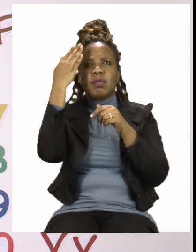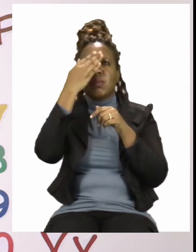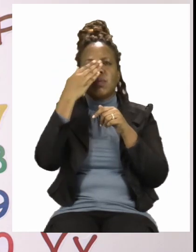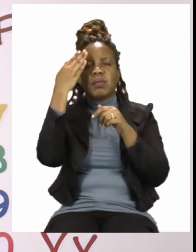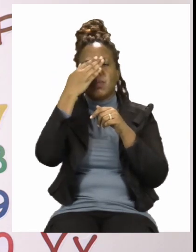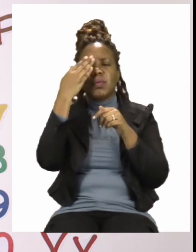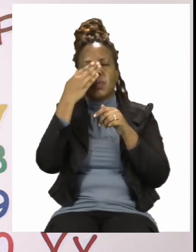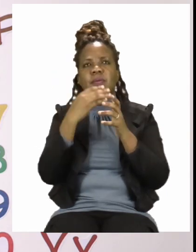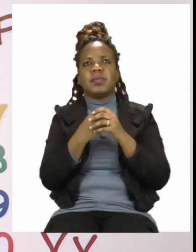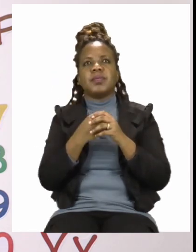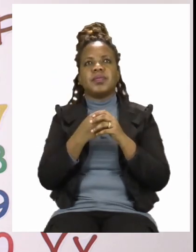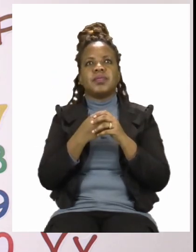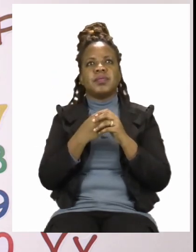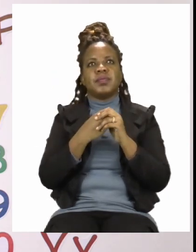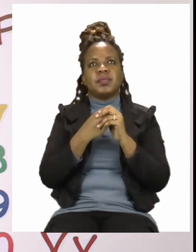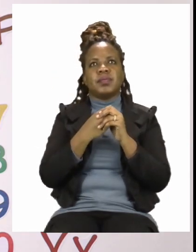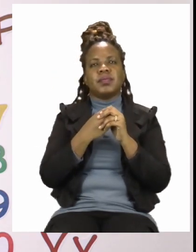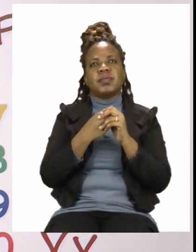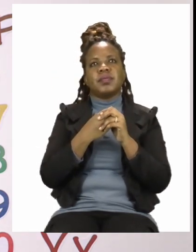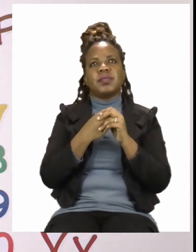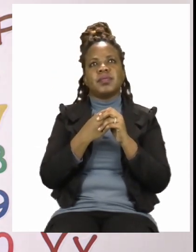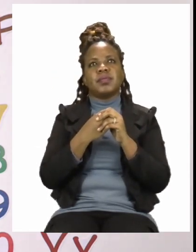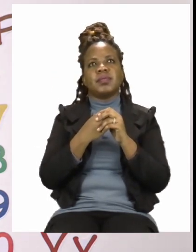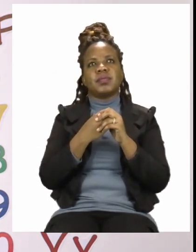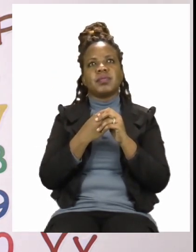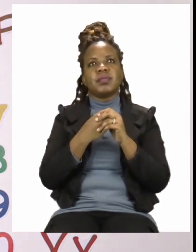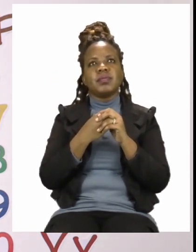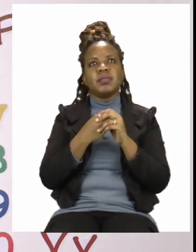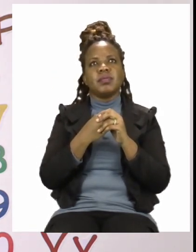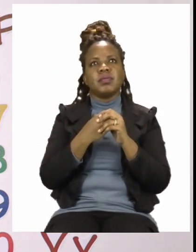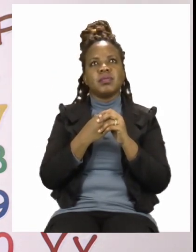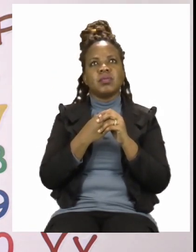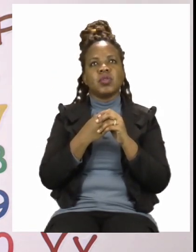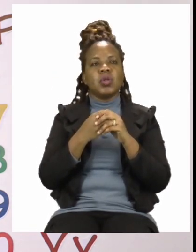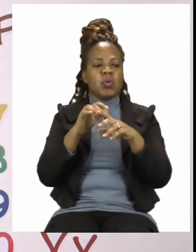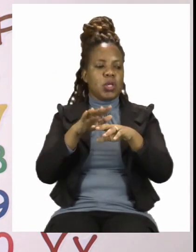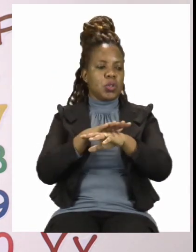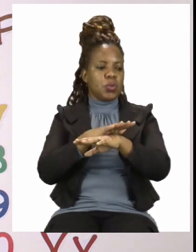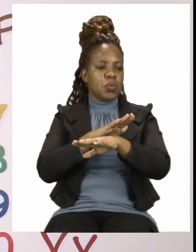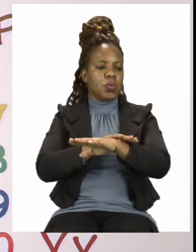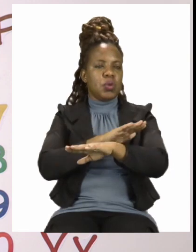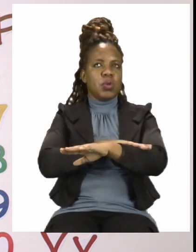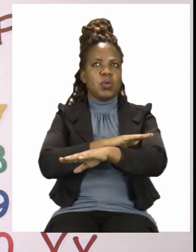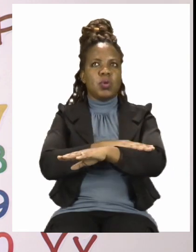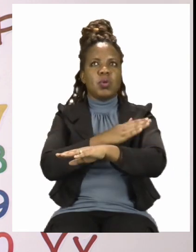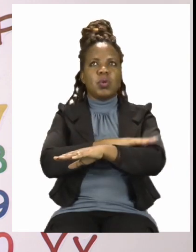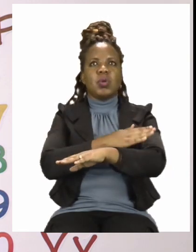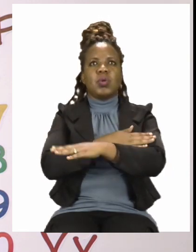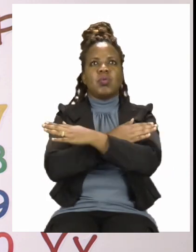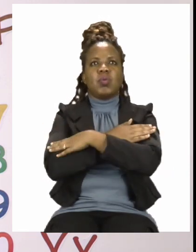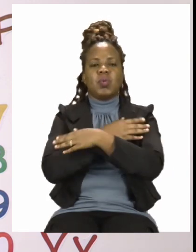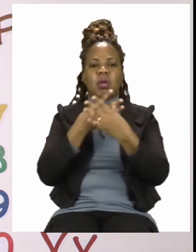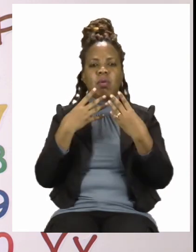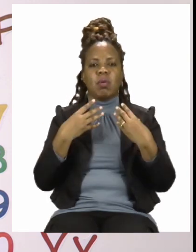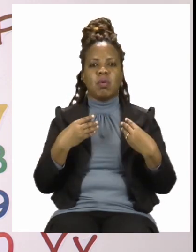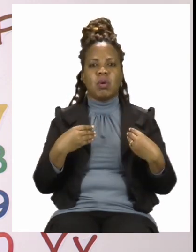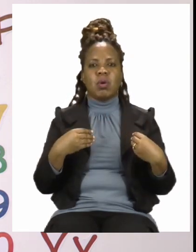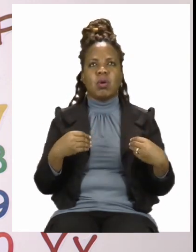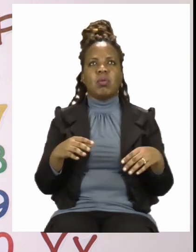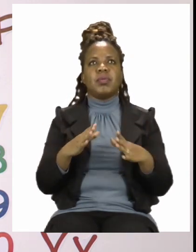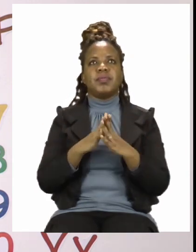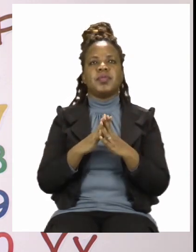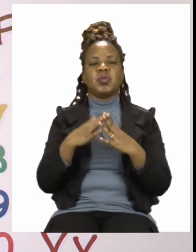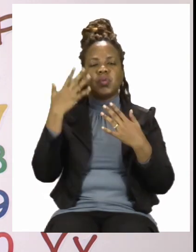towels so that they can wrap themselves when they're done and to dry themselves when they are